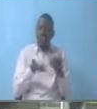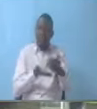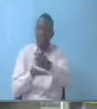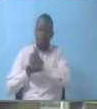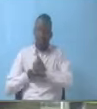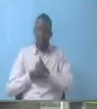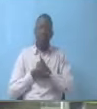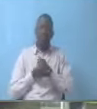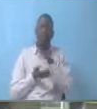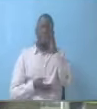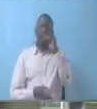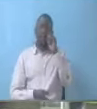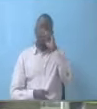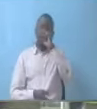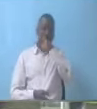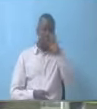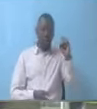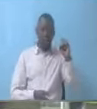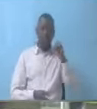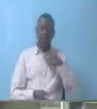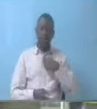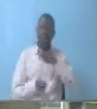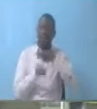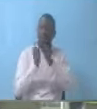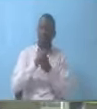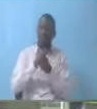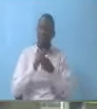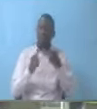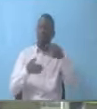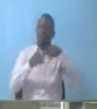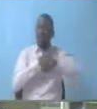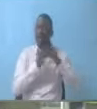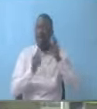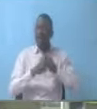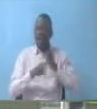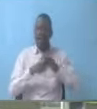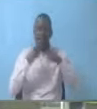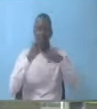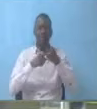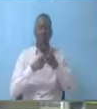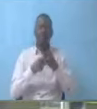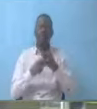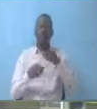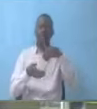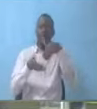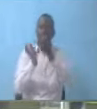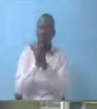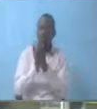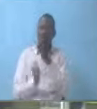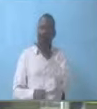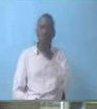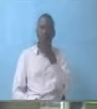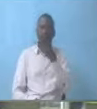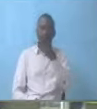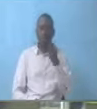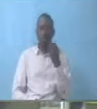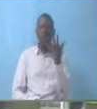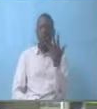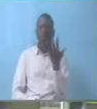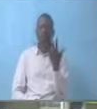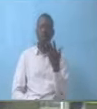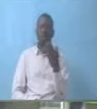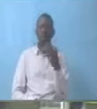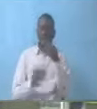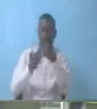1994 is amended by inserting immediately after Section 25 the following new section. And it